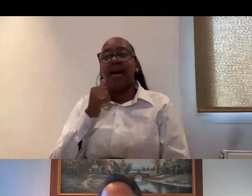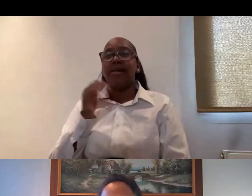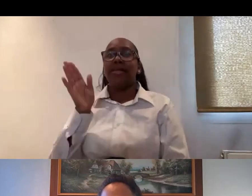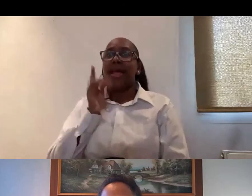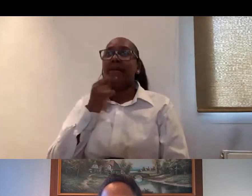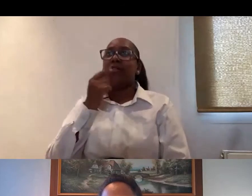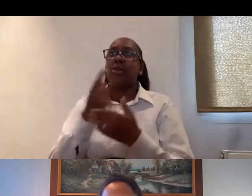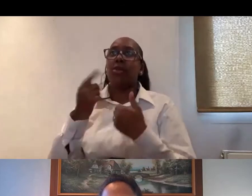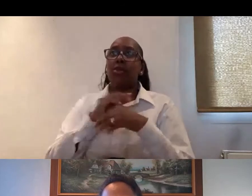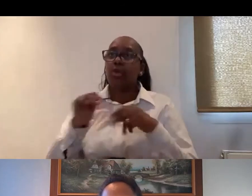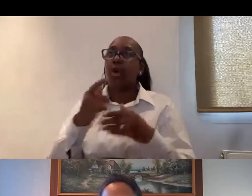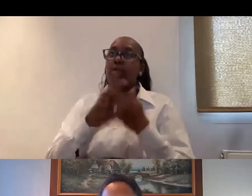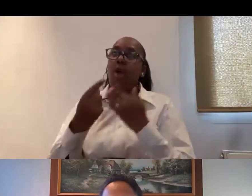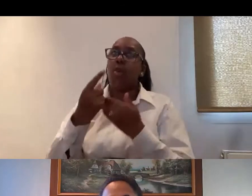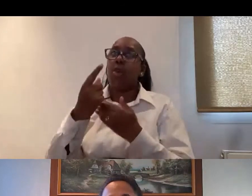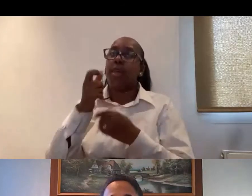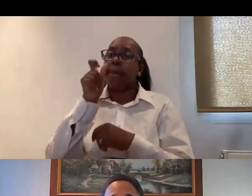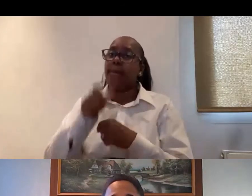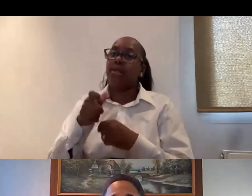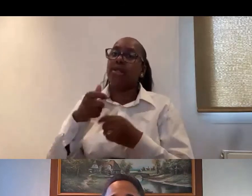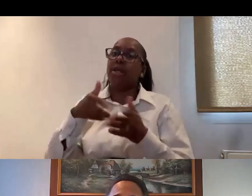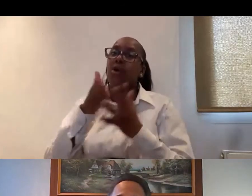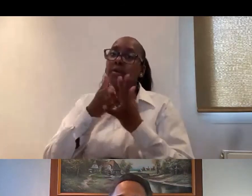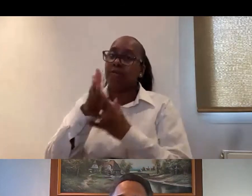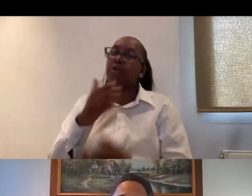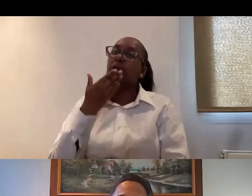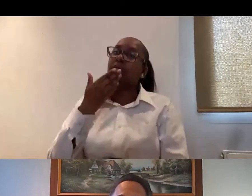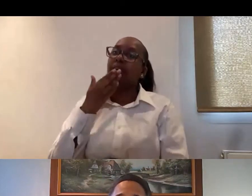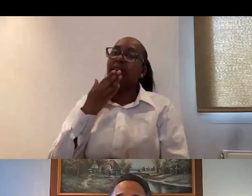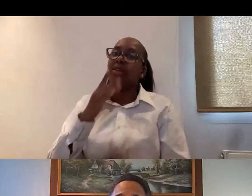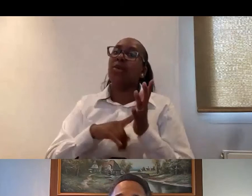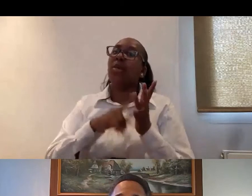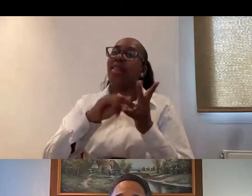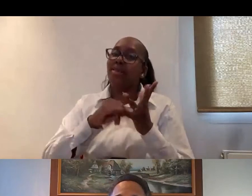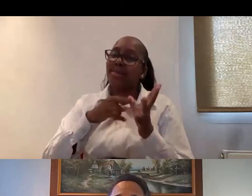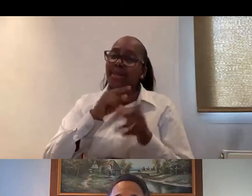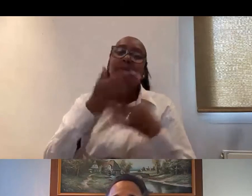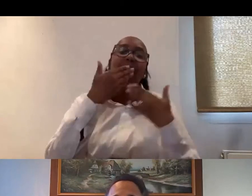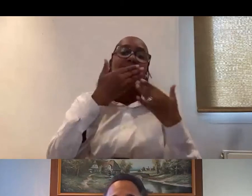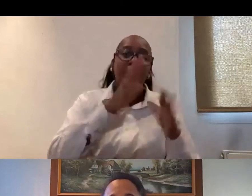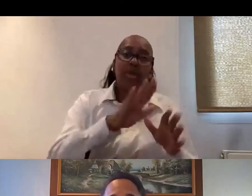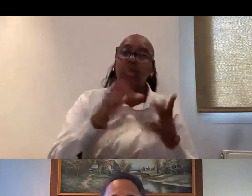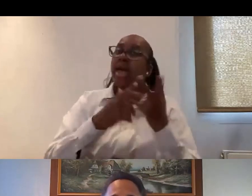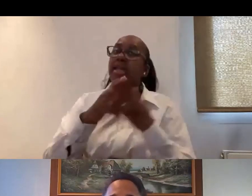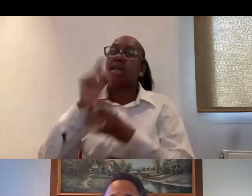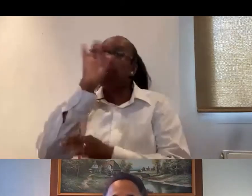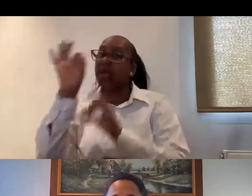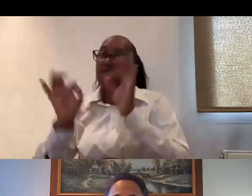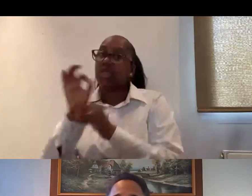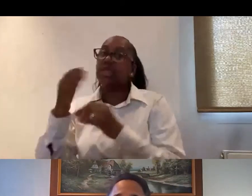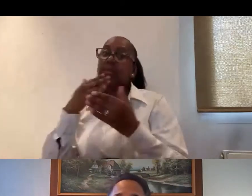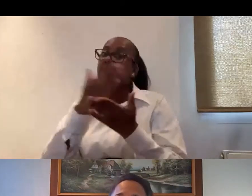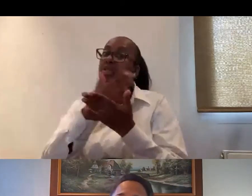person going through it. So. And thank you, Lisa. No, thank you. If anybody has any questions,